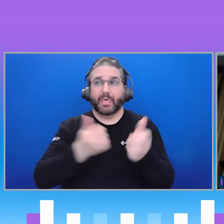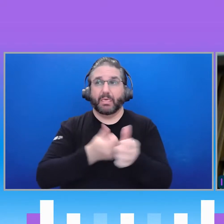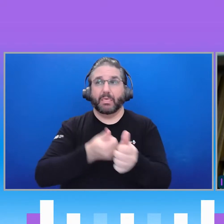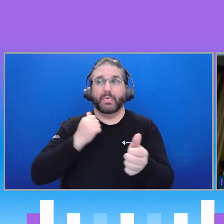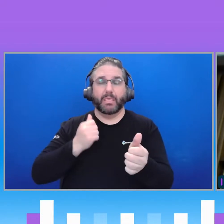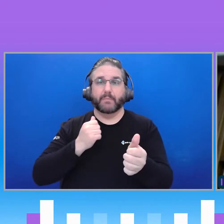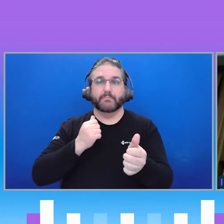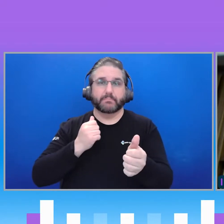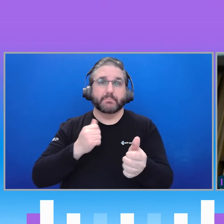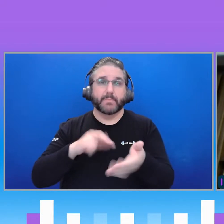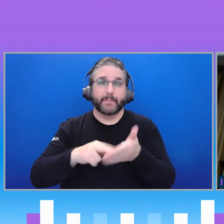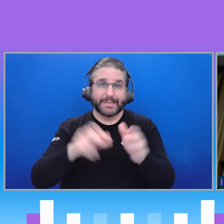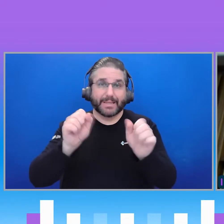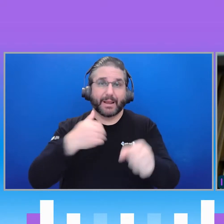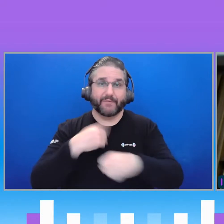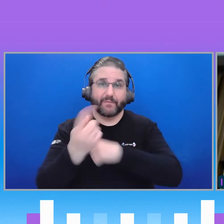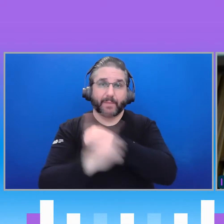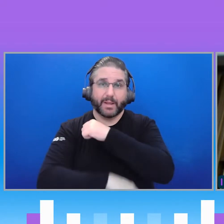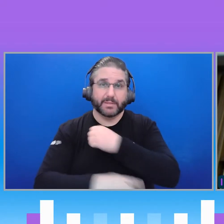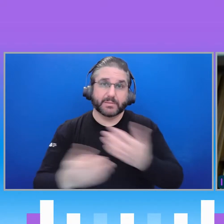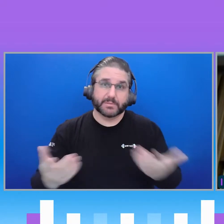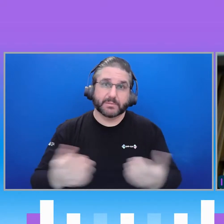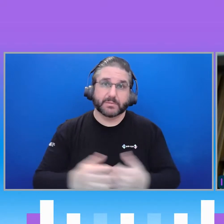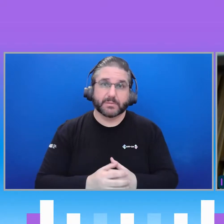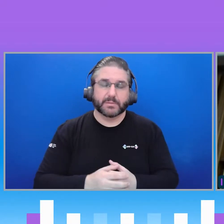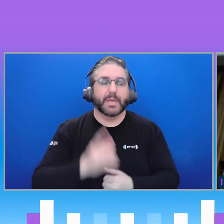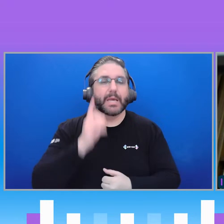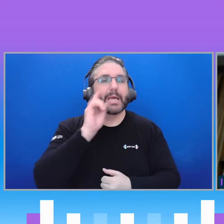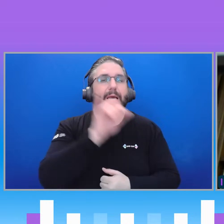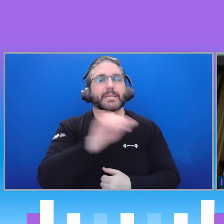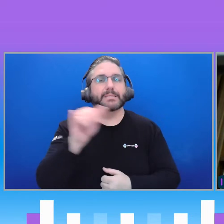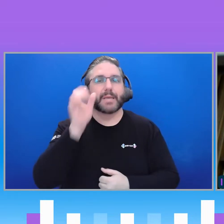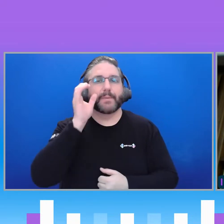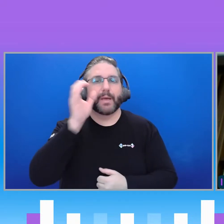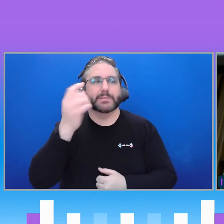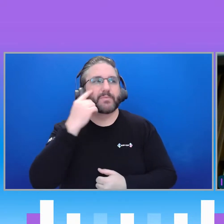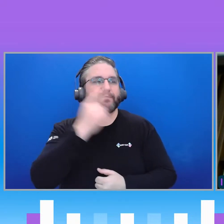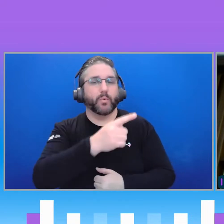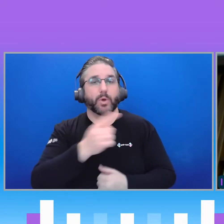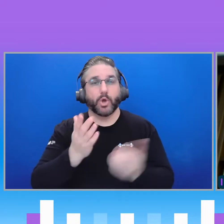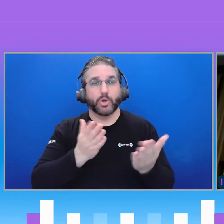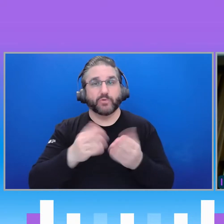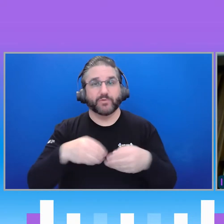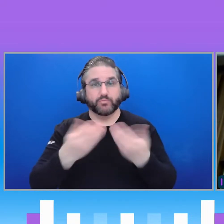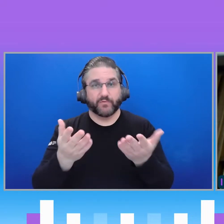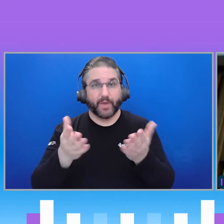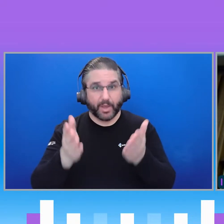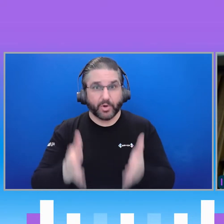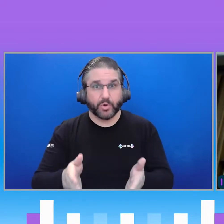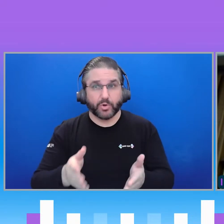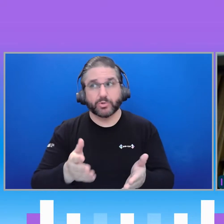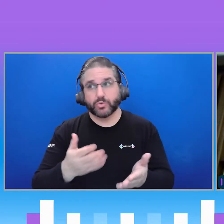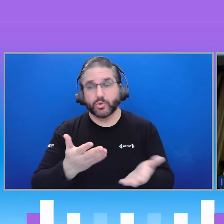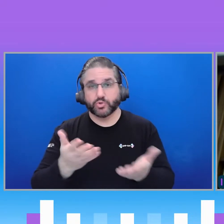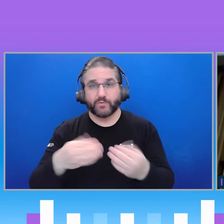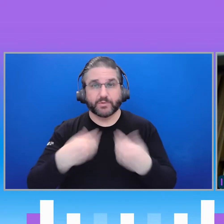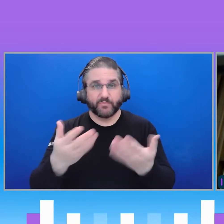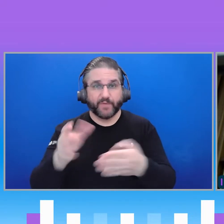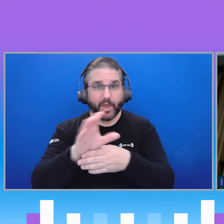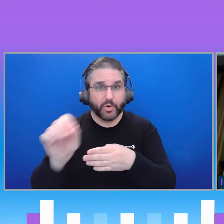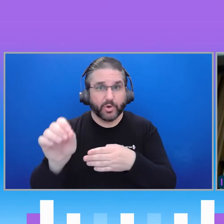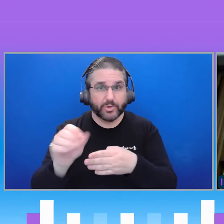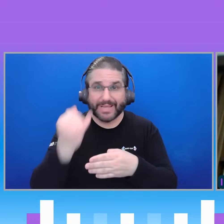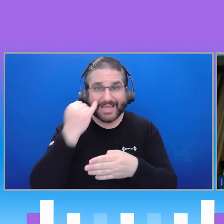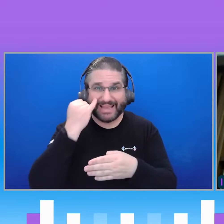penalties. Similarly, for service providers, if they are not compliant, they might